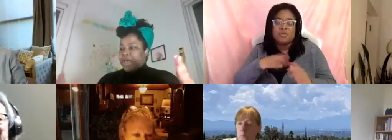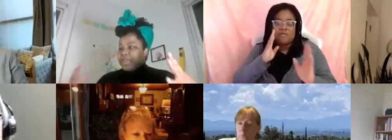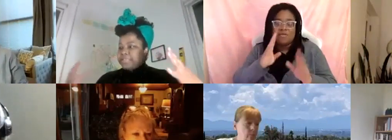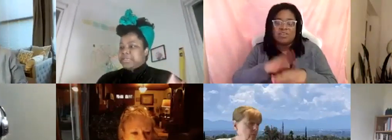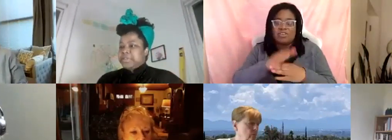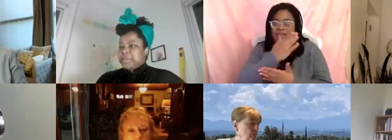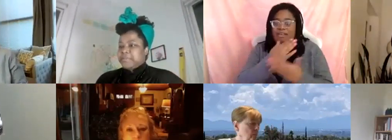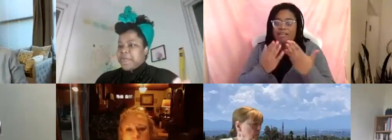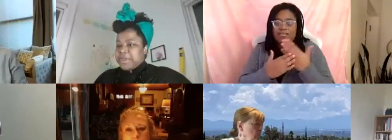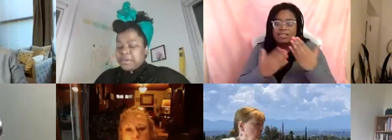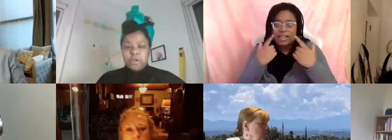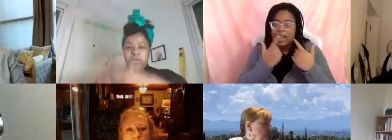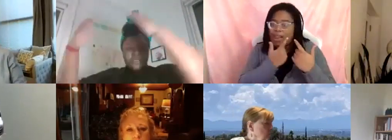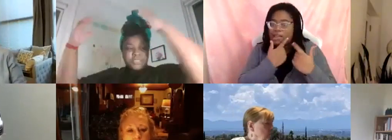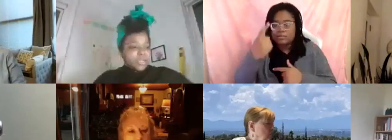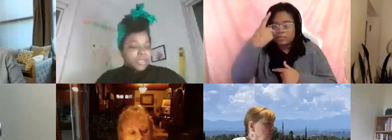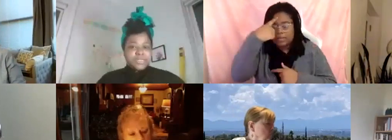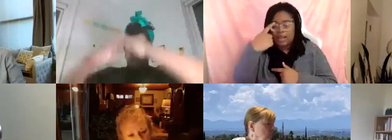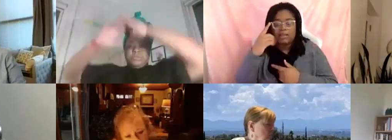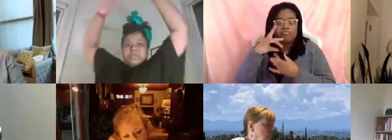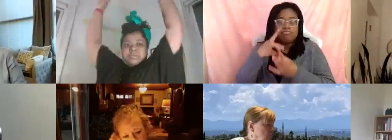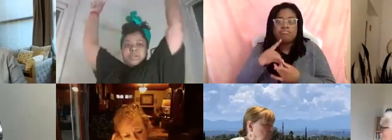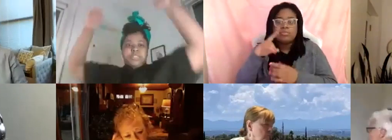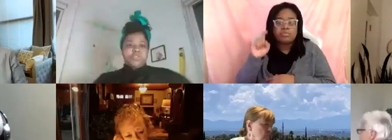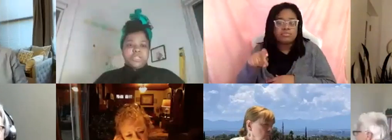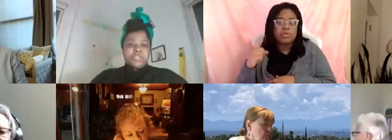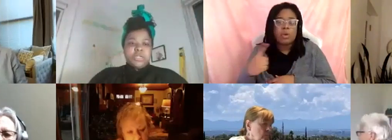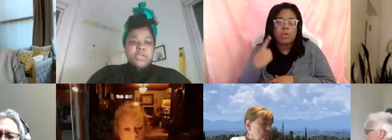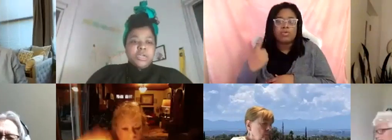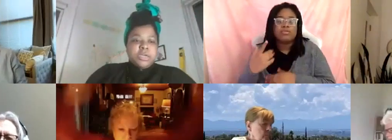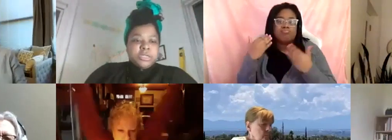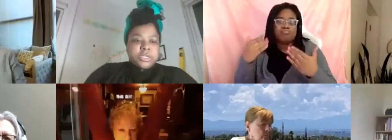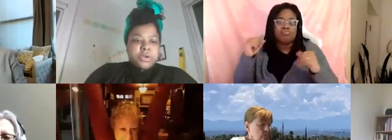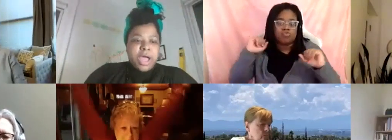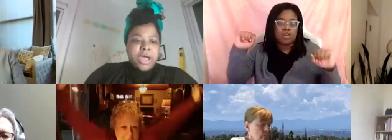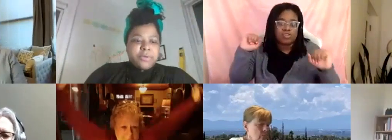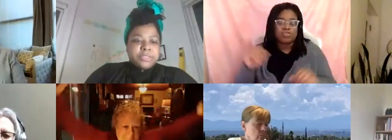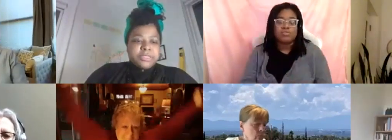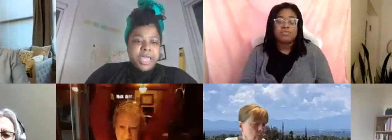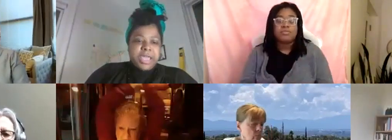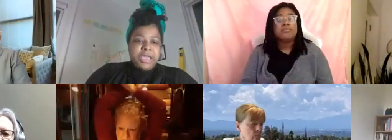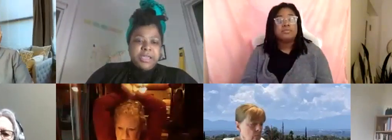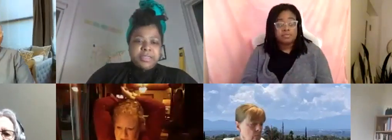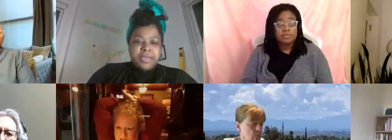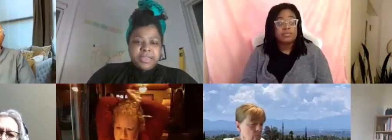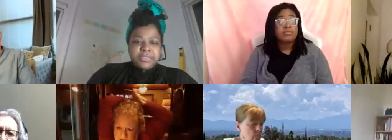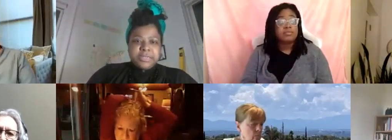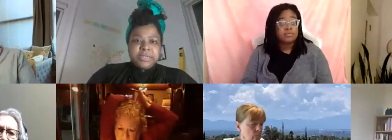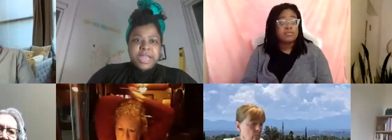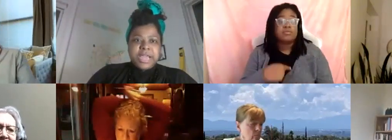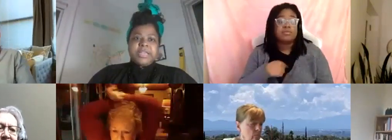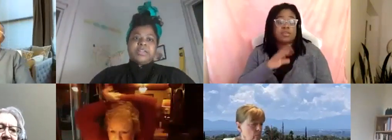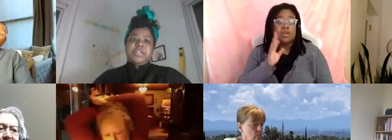hands and the eyes and the mind. It's all connected. We're going to stretch. So I will say that